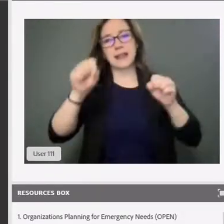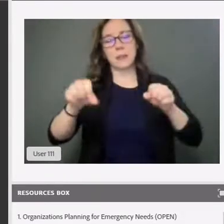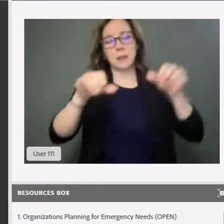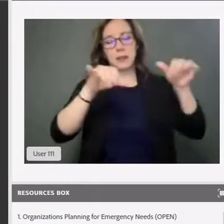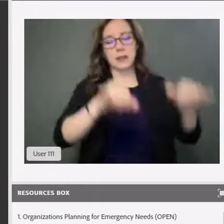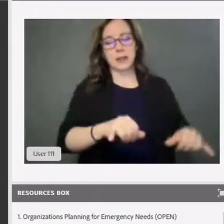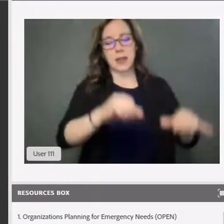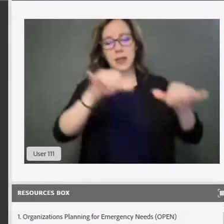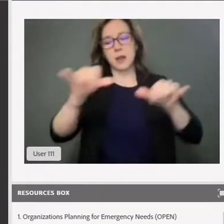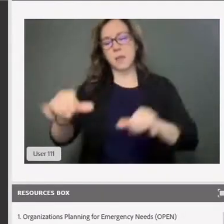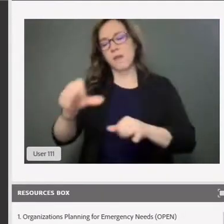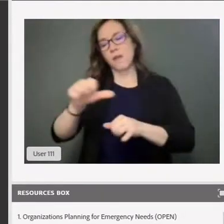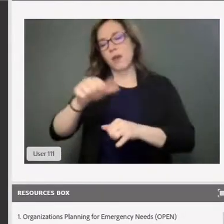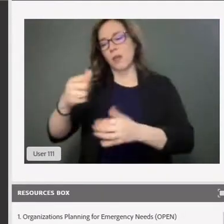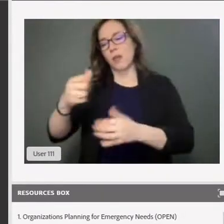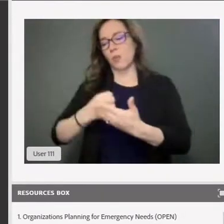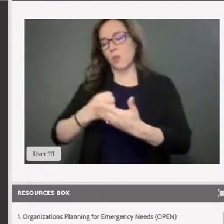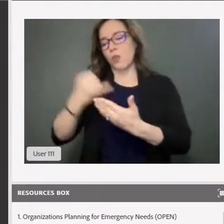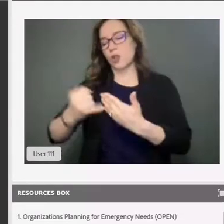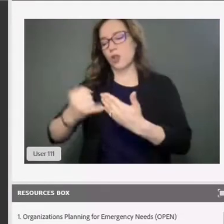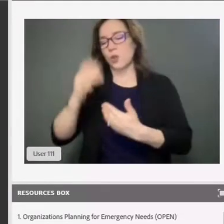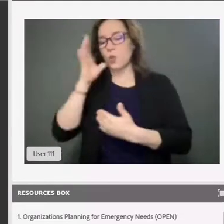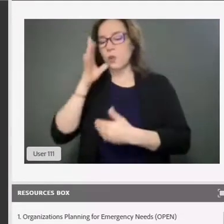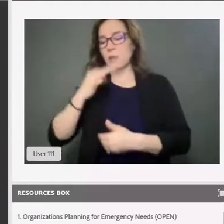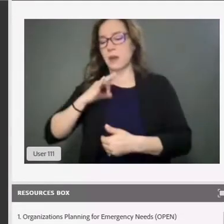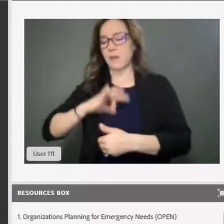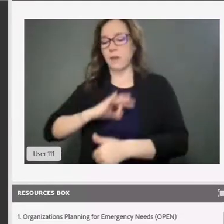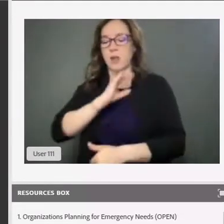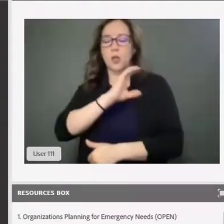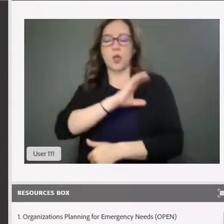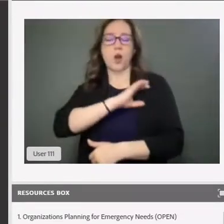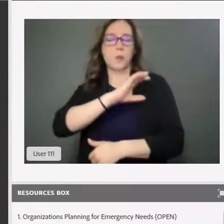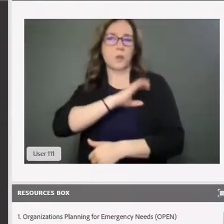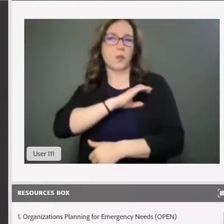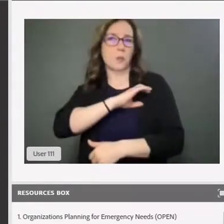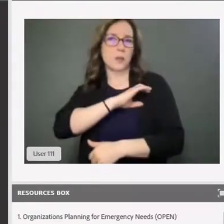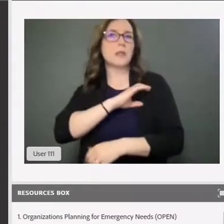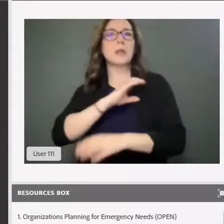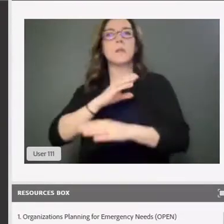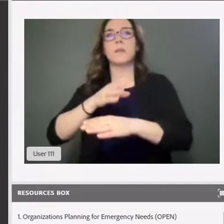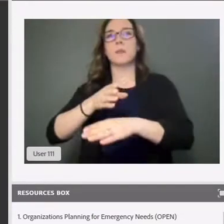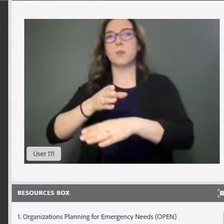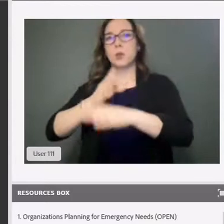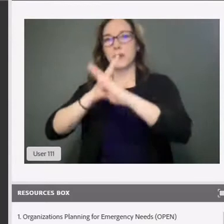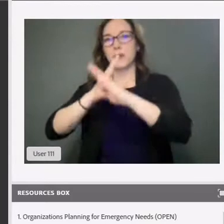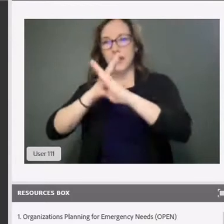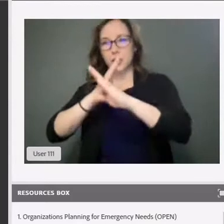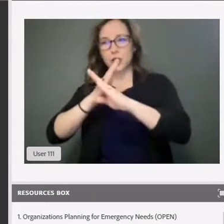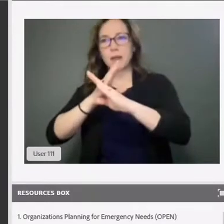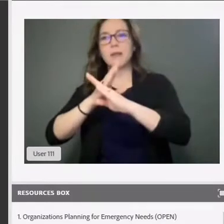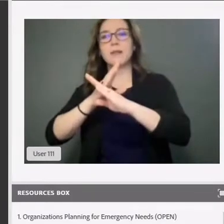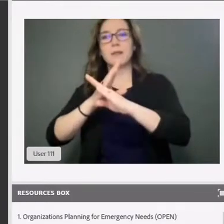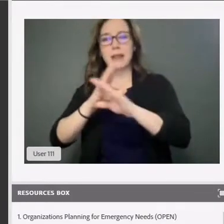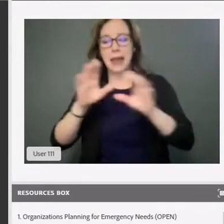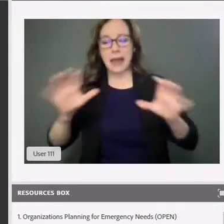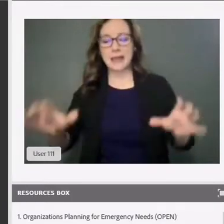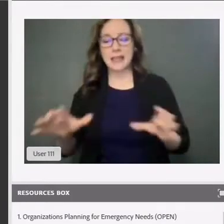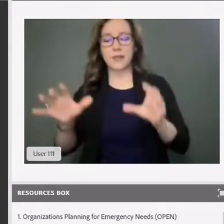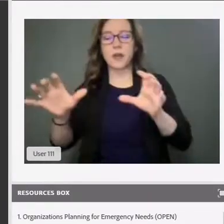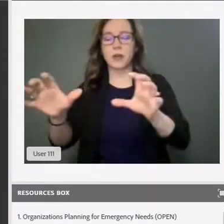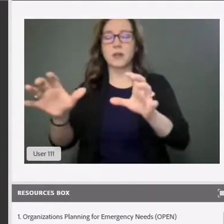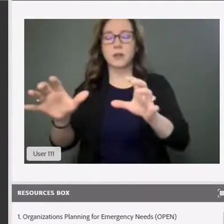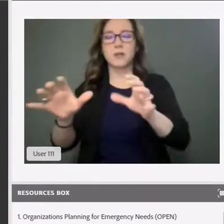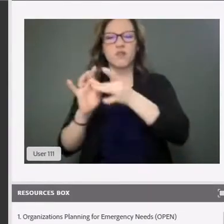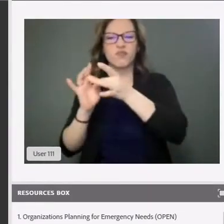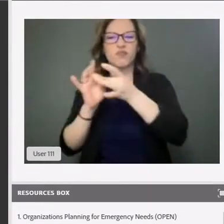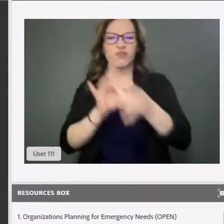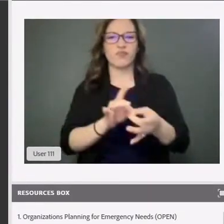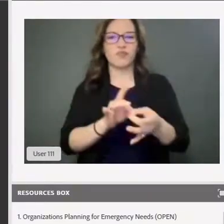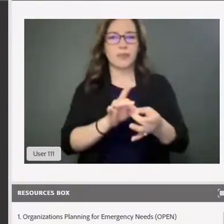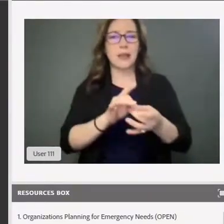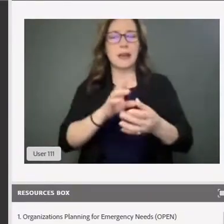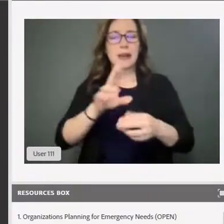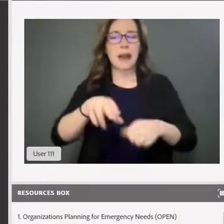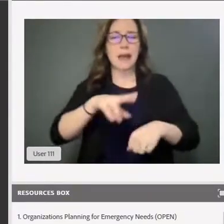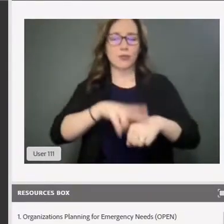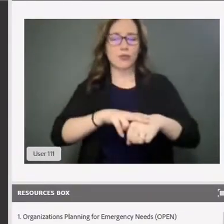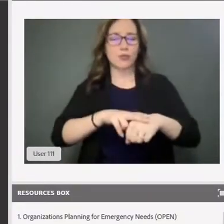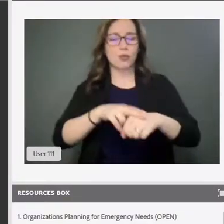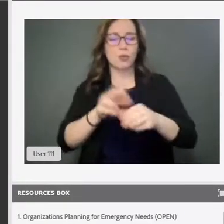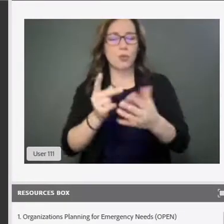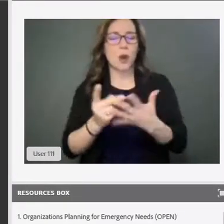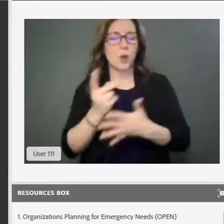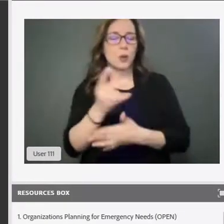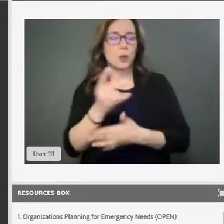obviously, projects that benefit law enforcement prevention, terror prevention activities will also be associated with the national priority